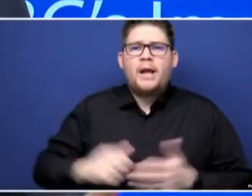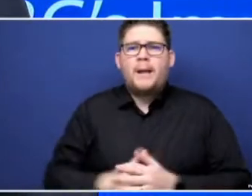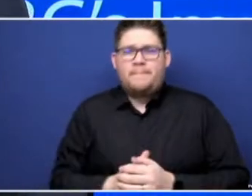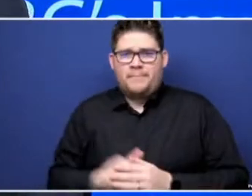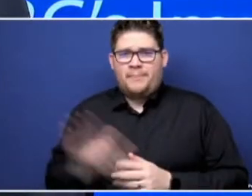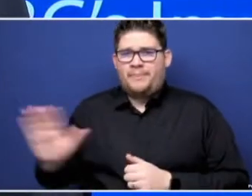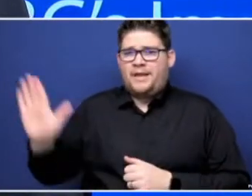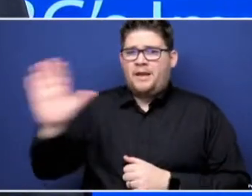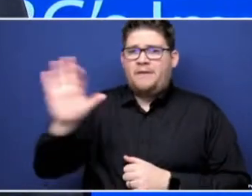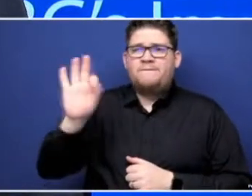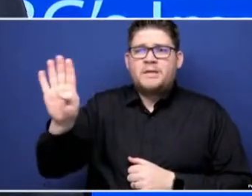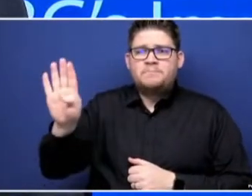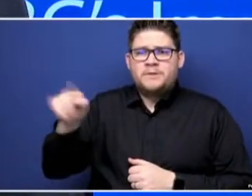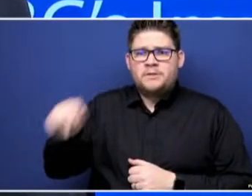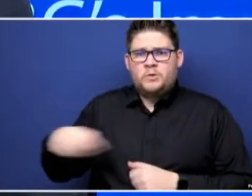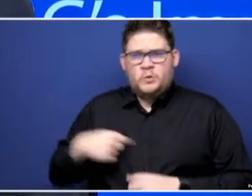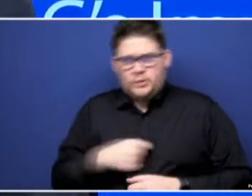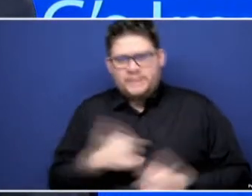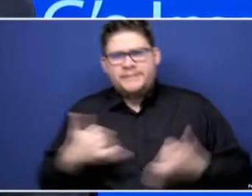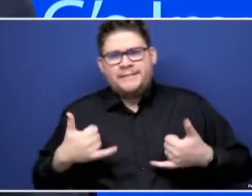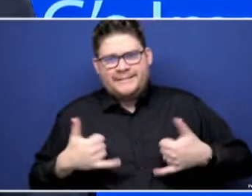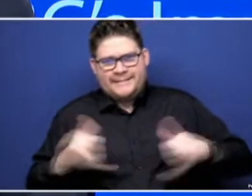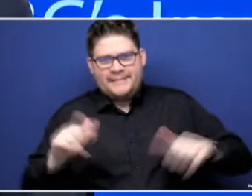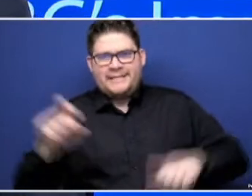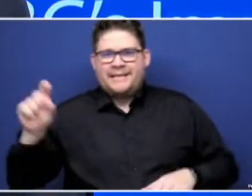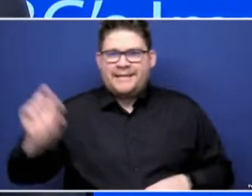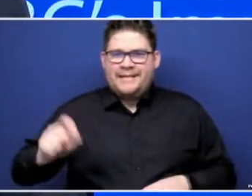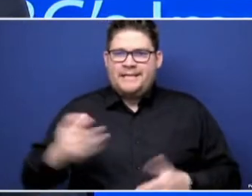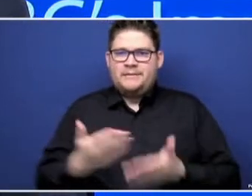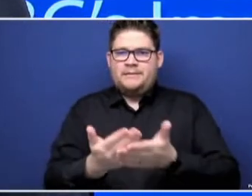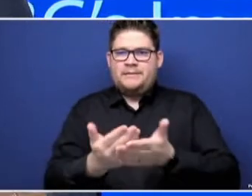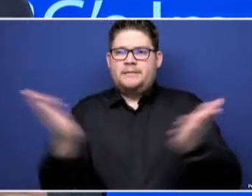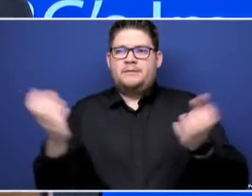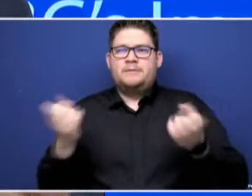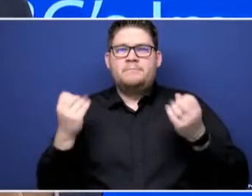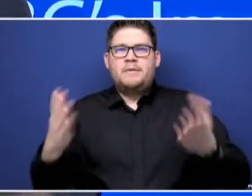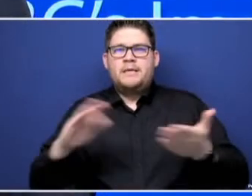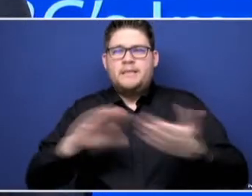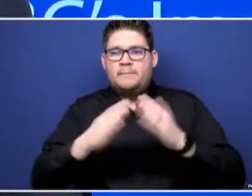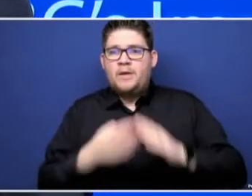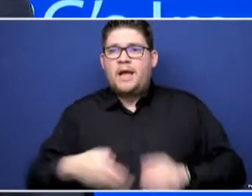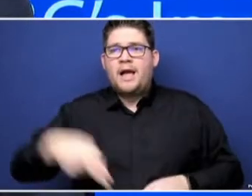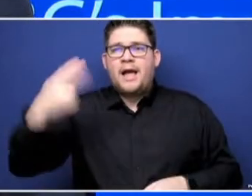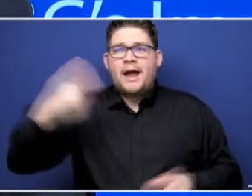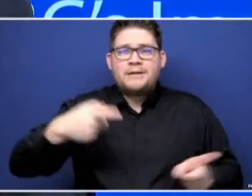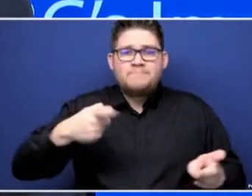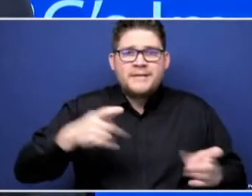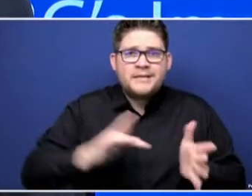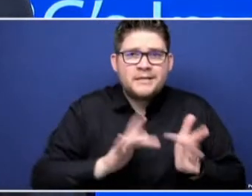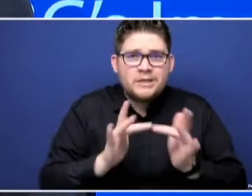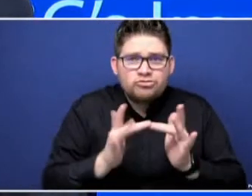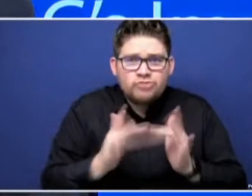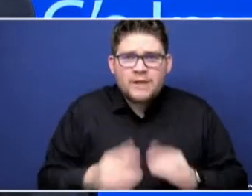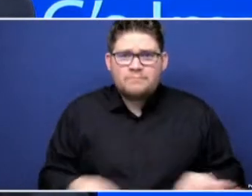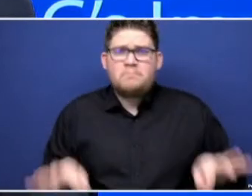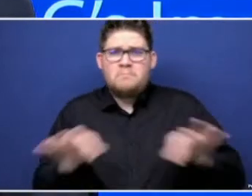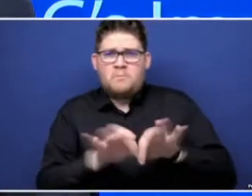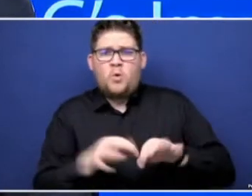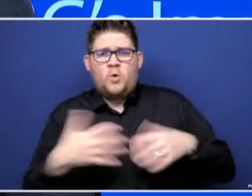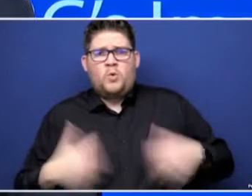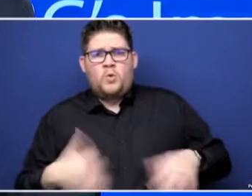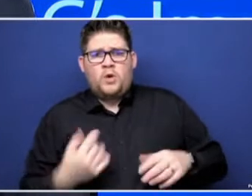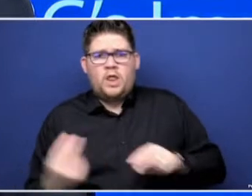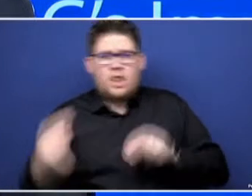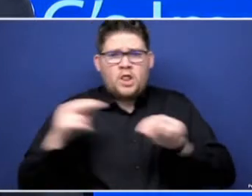to the elimination of other parts. We keep going, we keep informing each other, we keep telling the stories of British Columbians, and that is